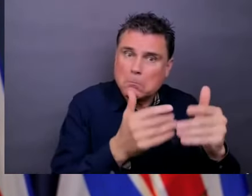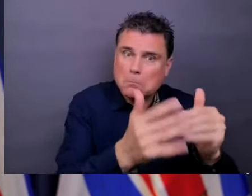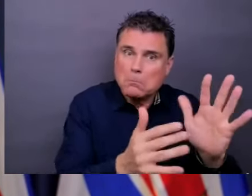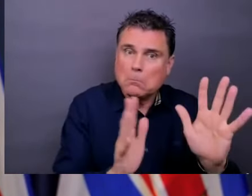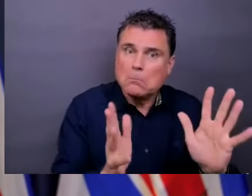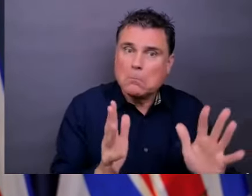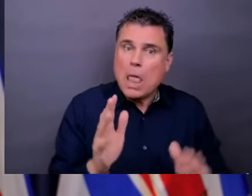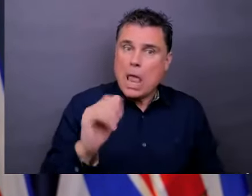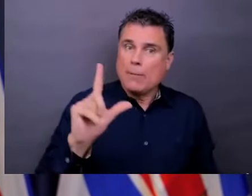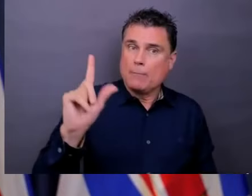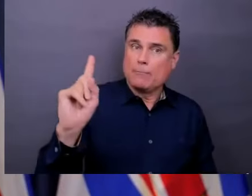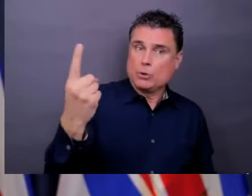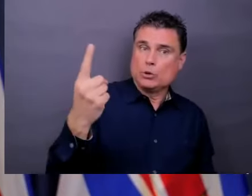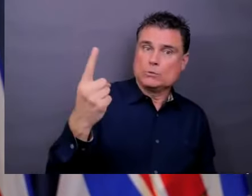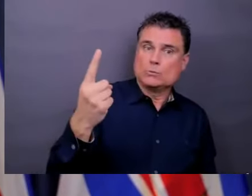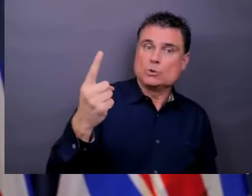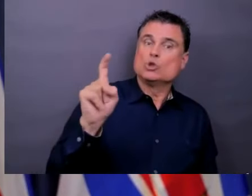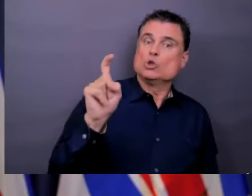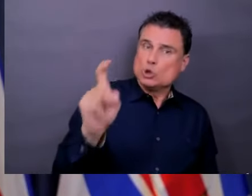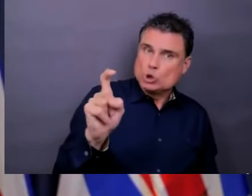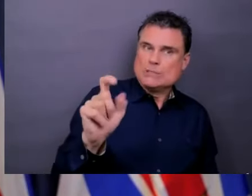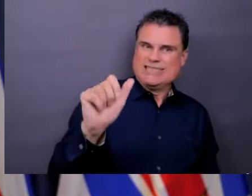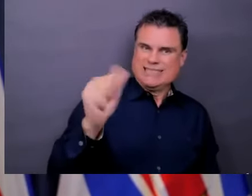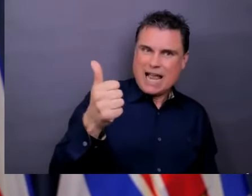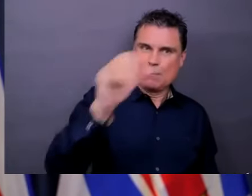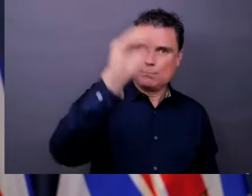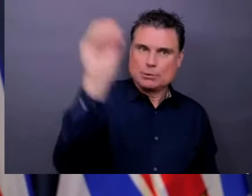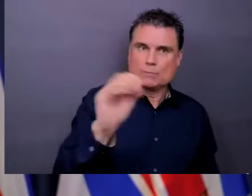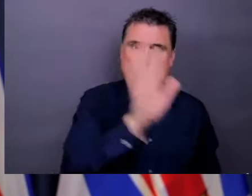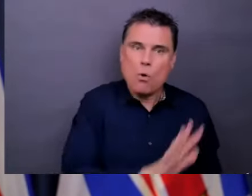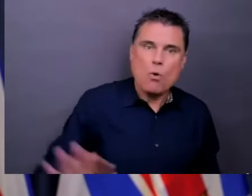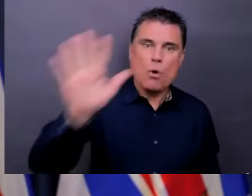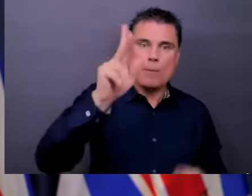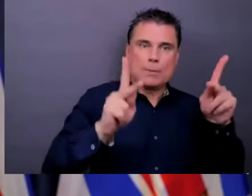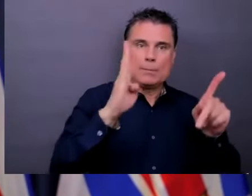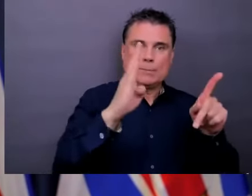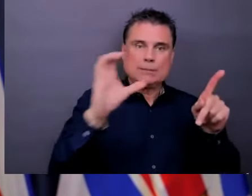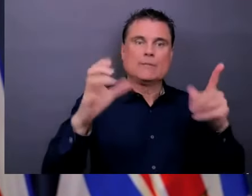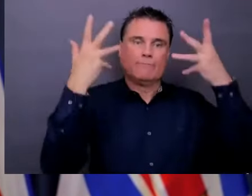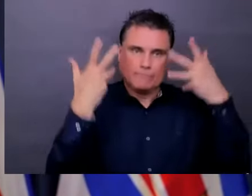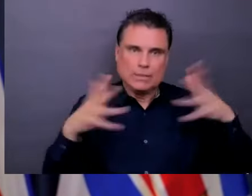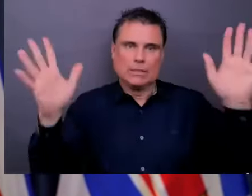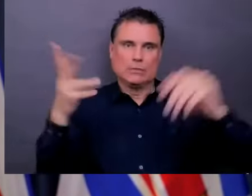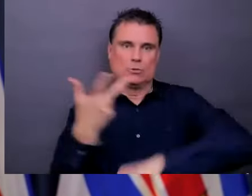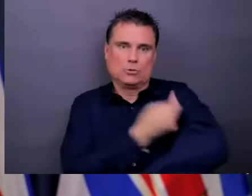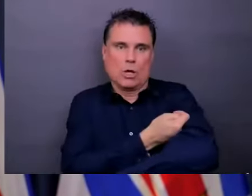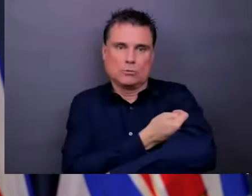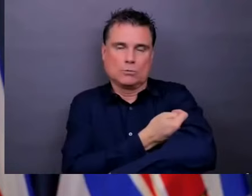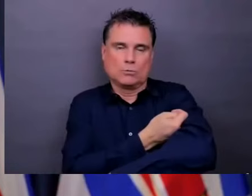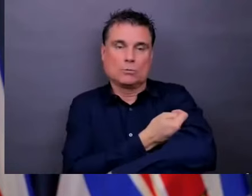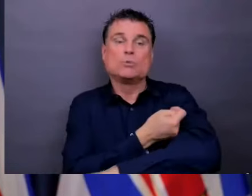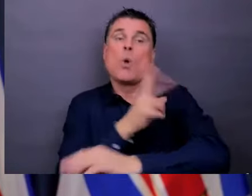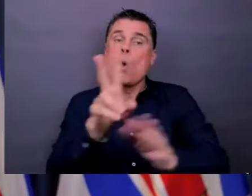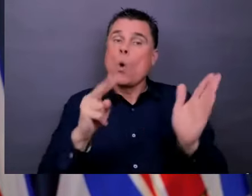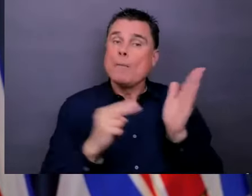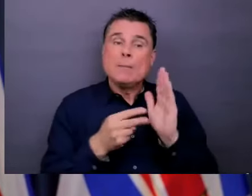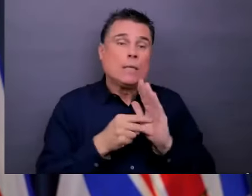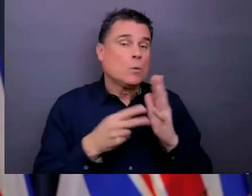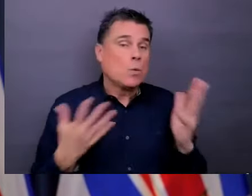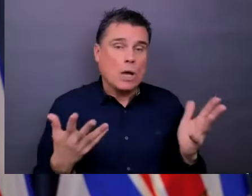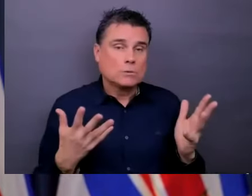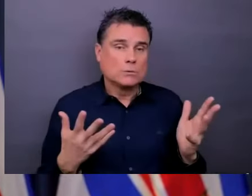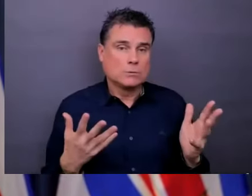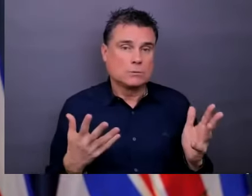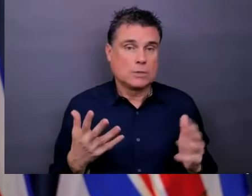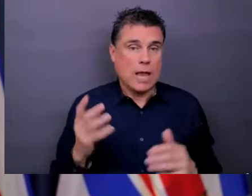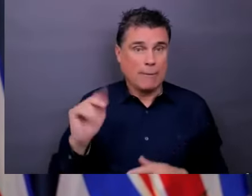remain 100% committed to stop the spread. That we stay 100% all in on the effort to use the skills we've been taught, follow